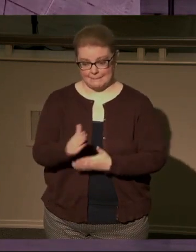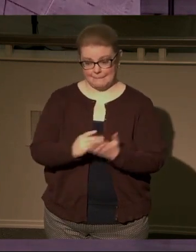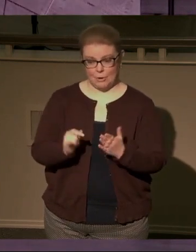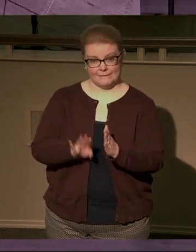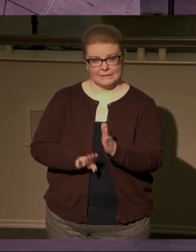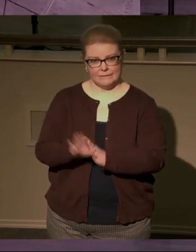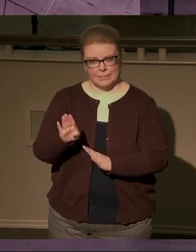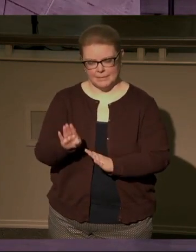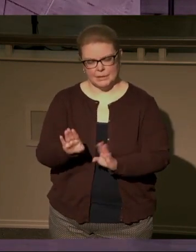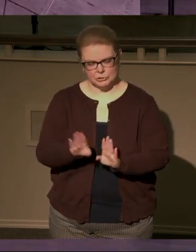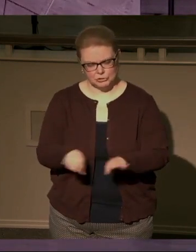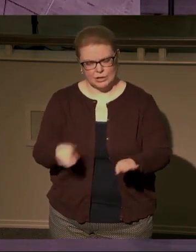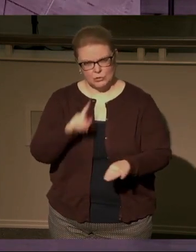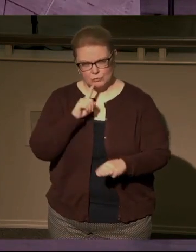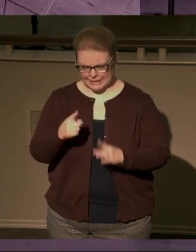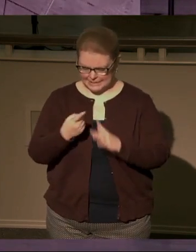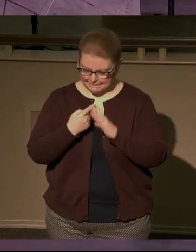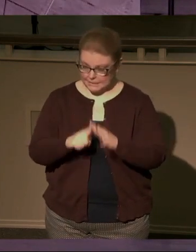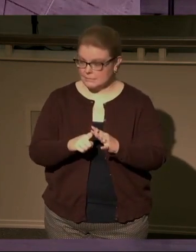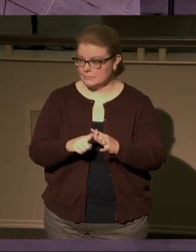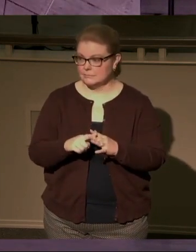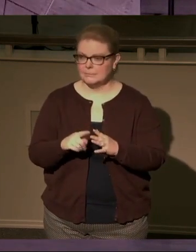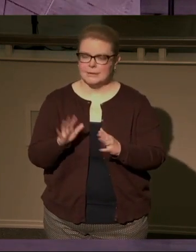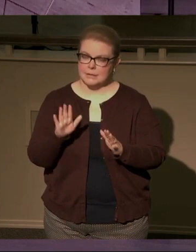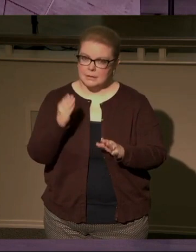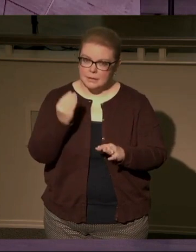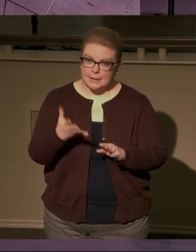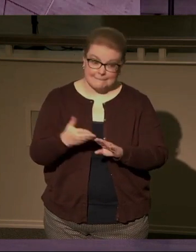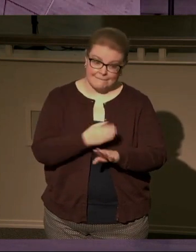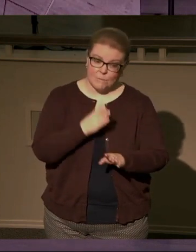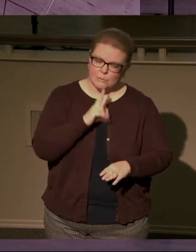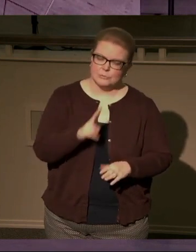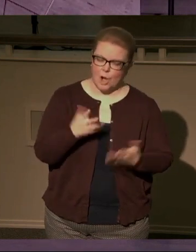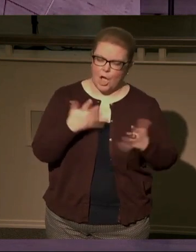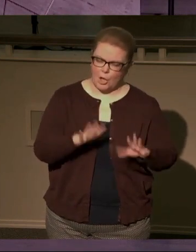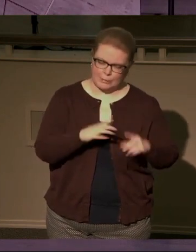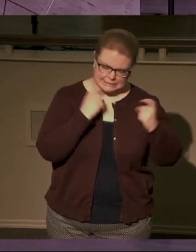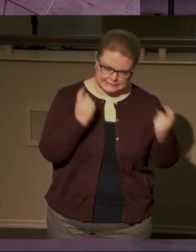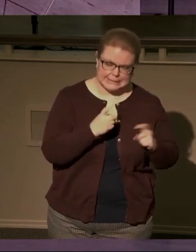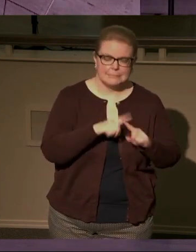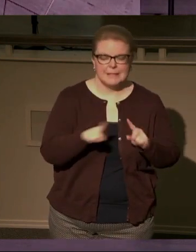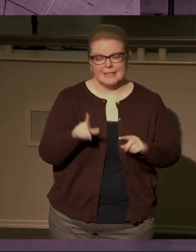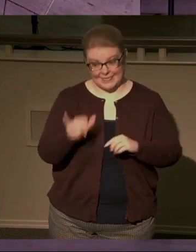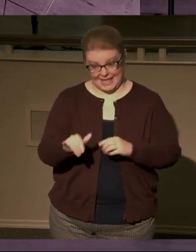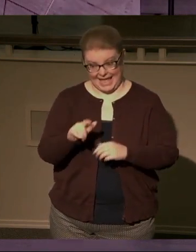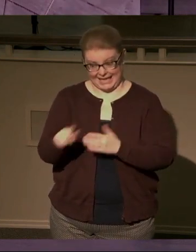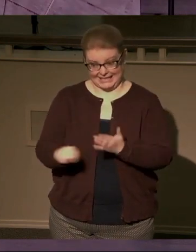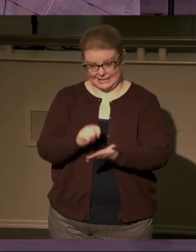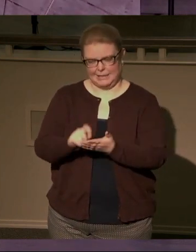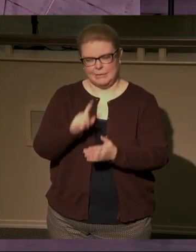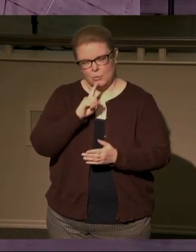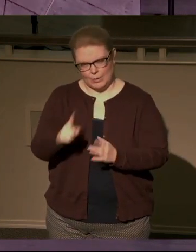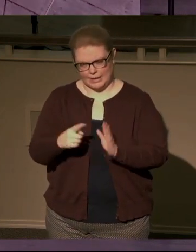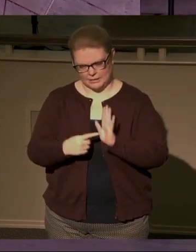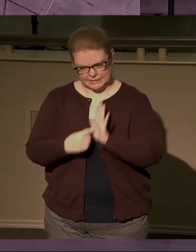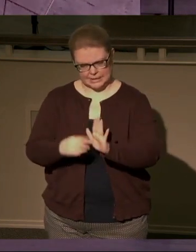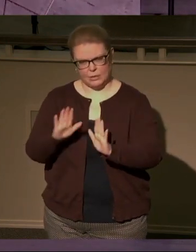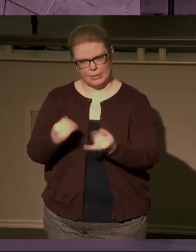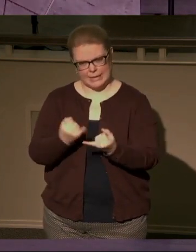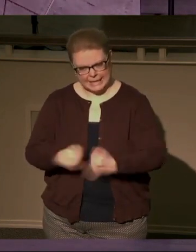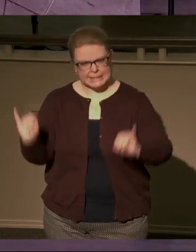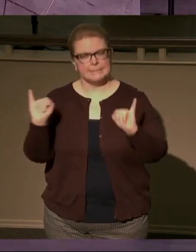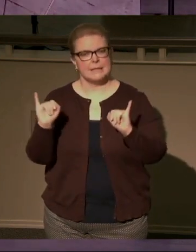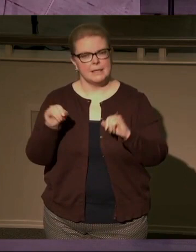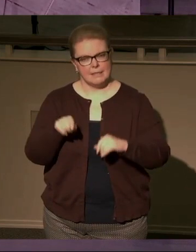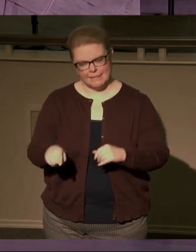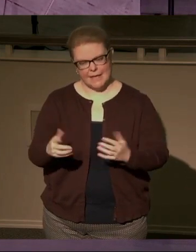child really begins, by the way, they're already evil before they're two, but they really begin to express their independence. They want to